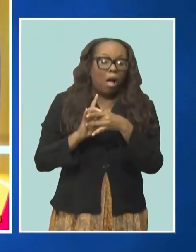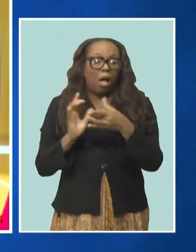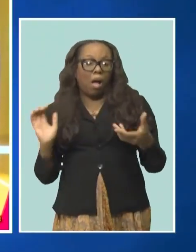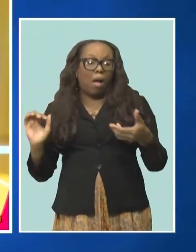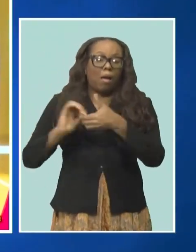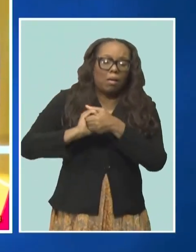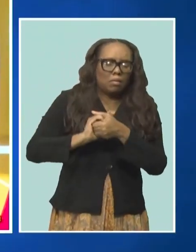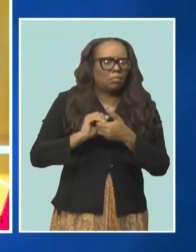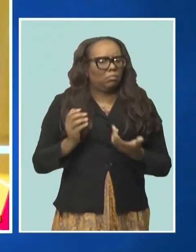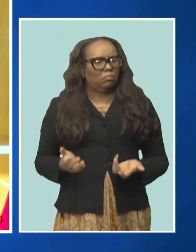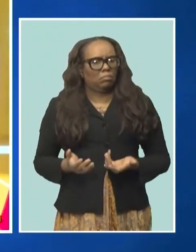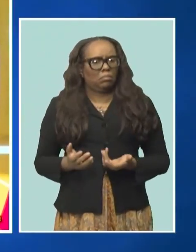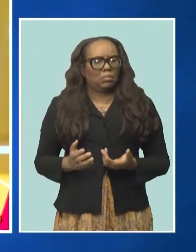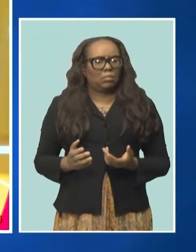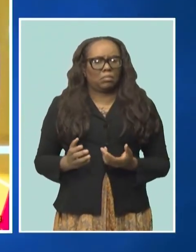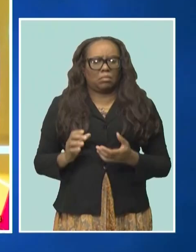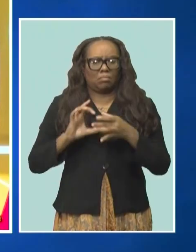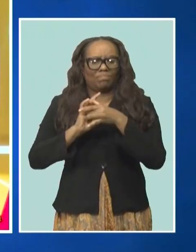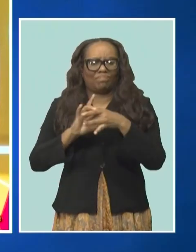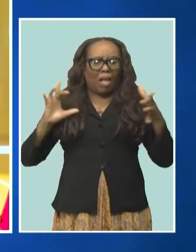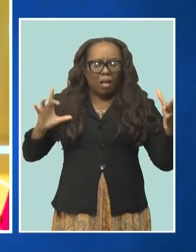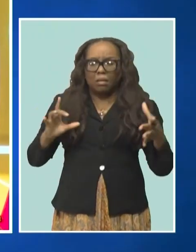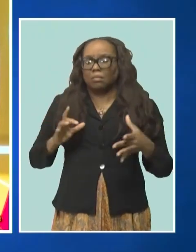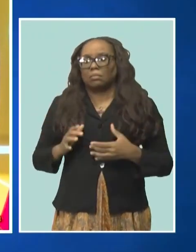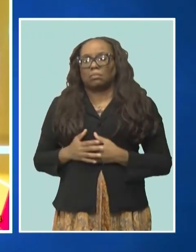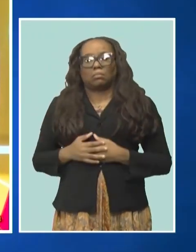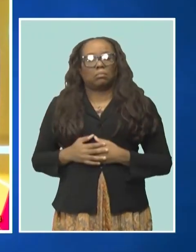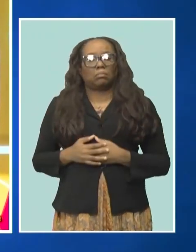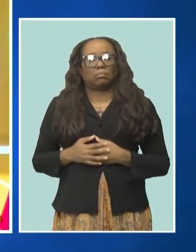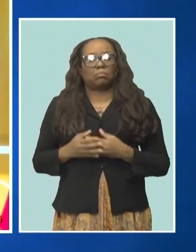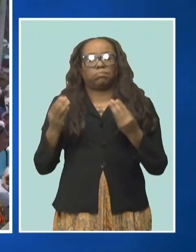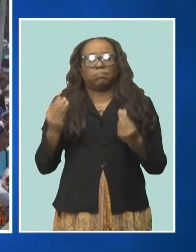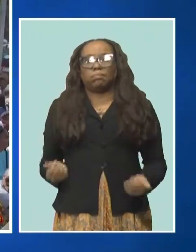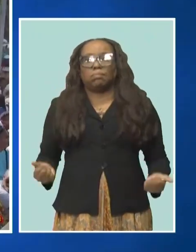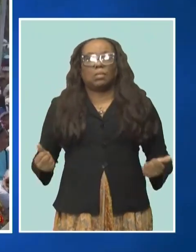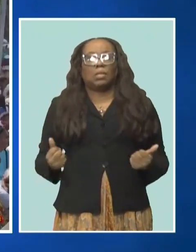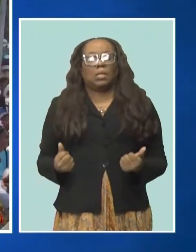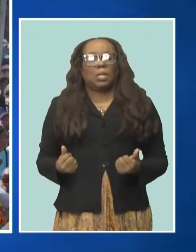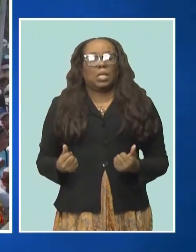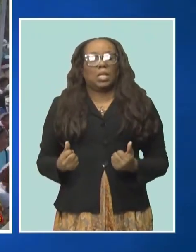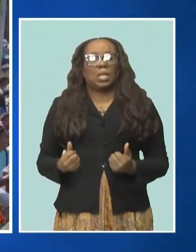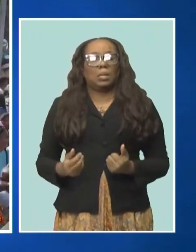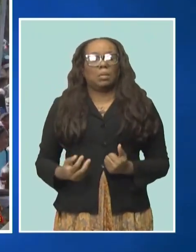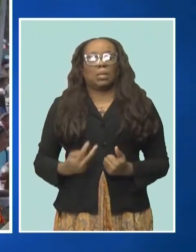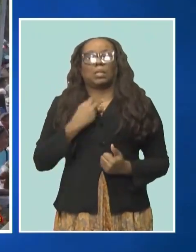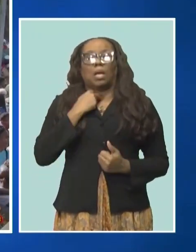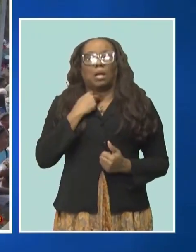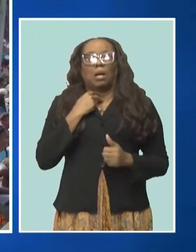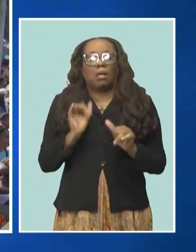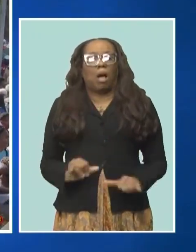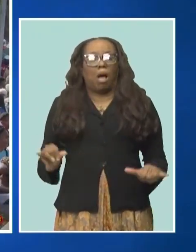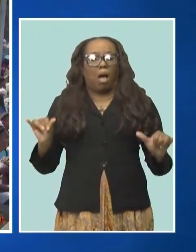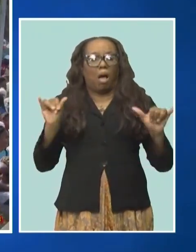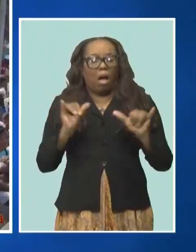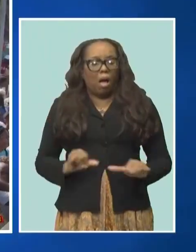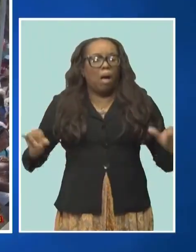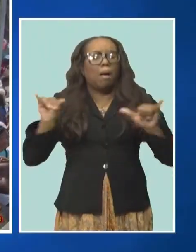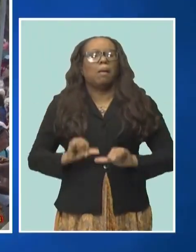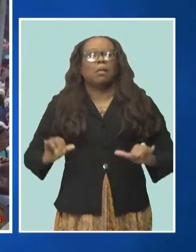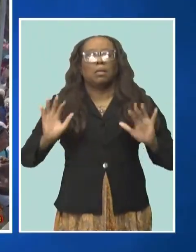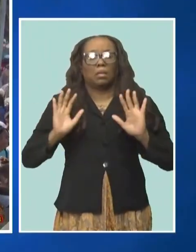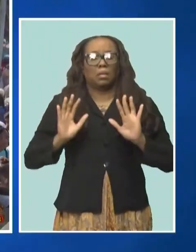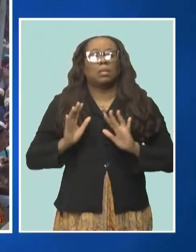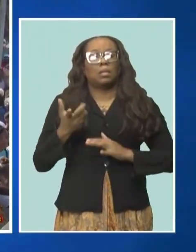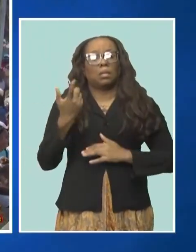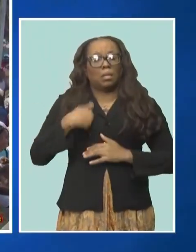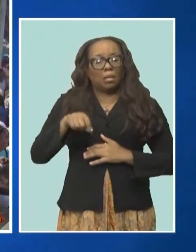that partnership, we cannot go any further. We are at a stage